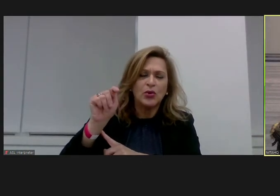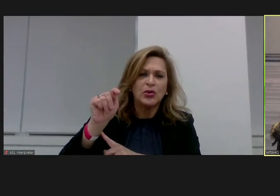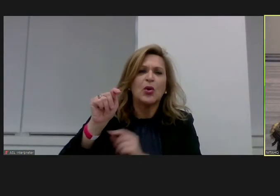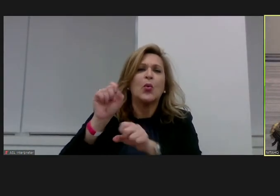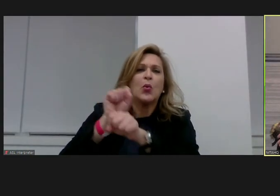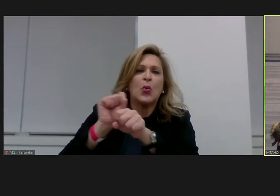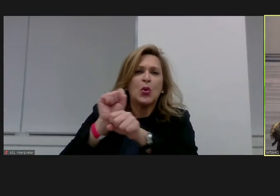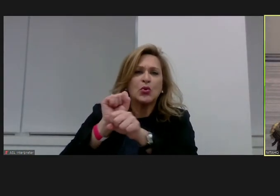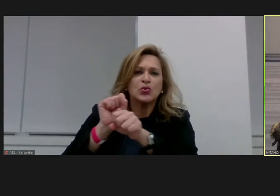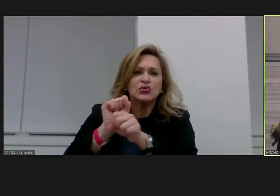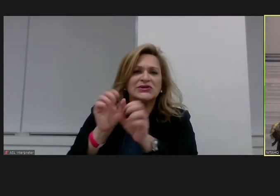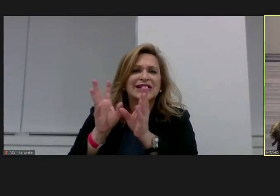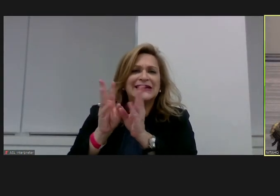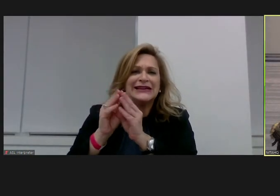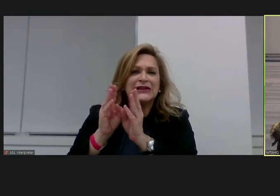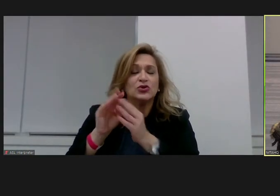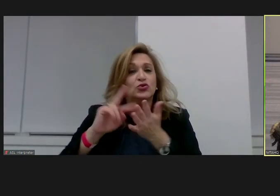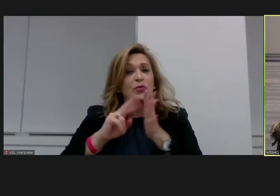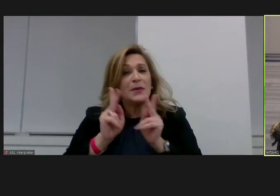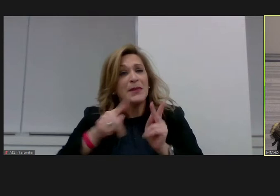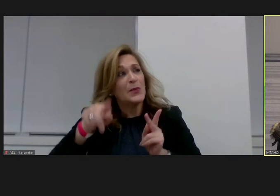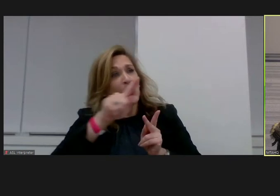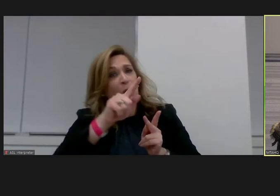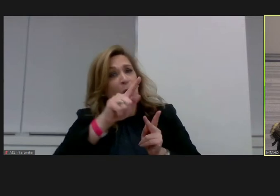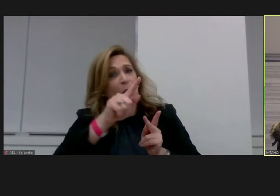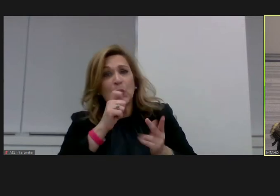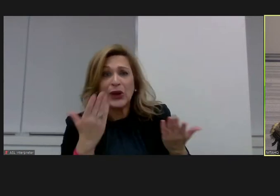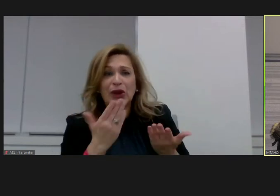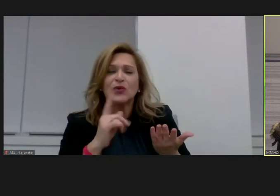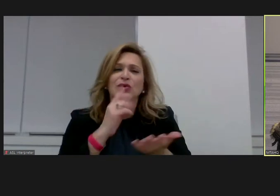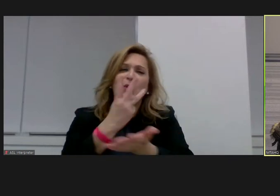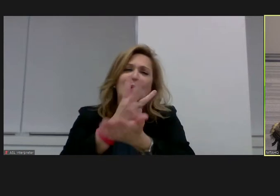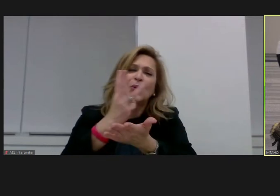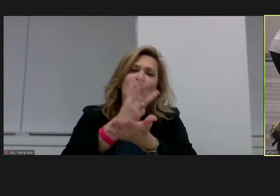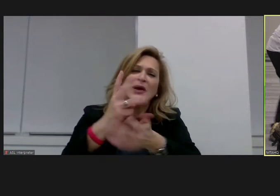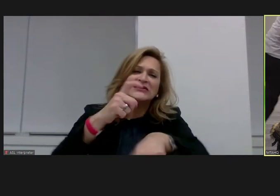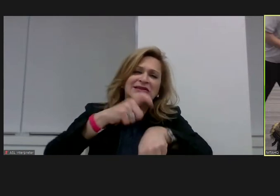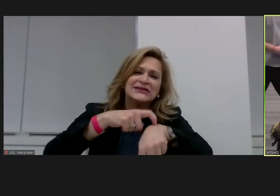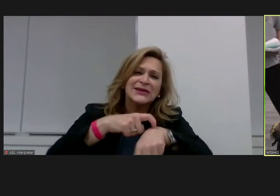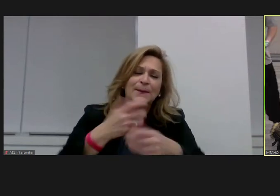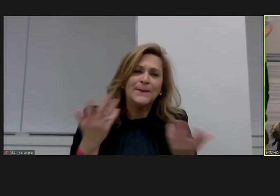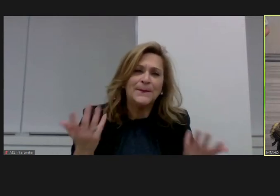everyone's presence here a waste of time. Moving right along,